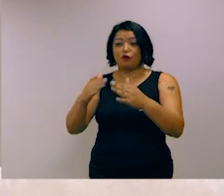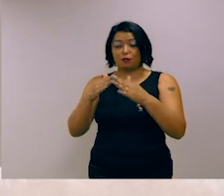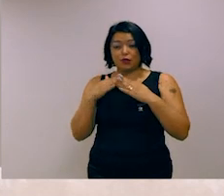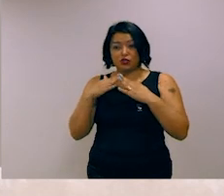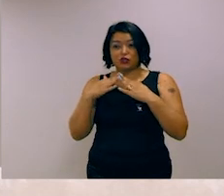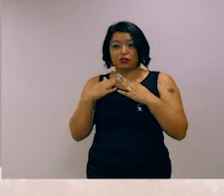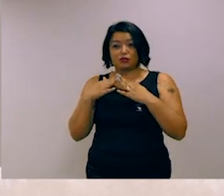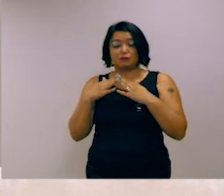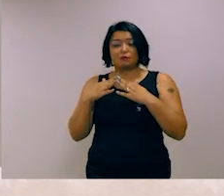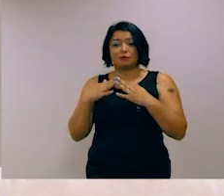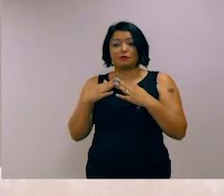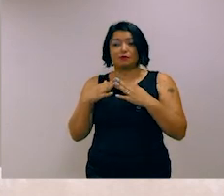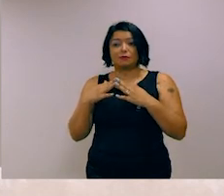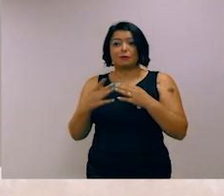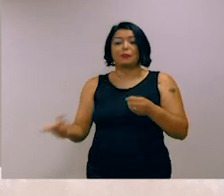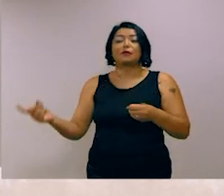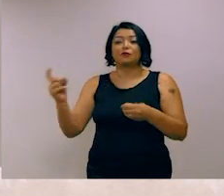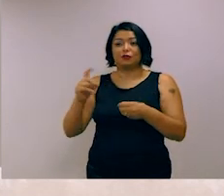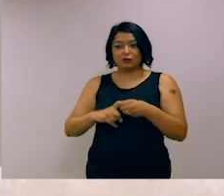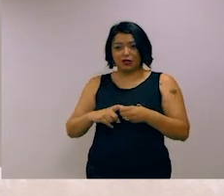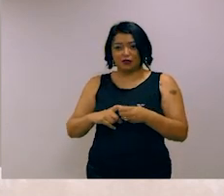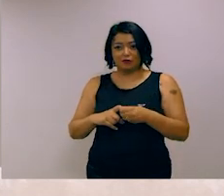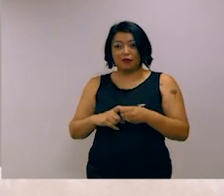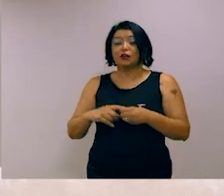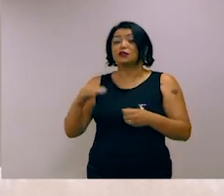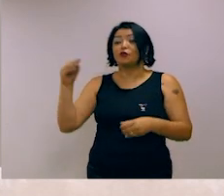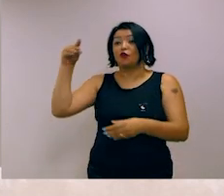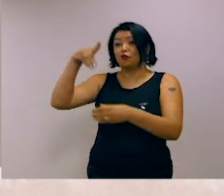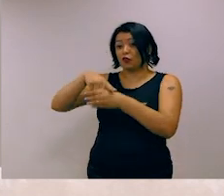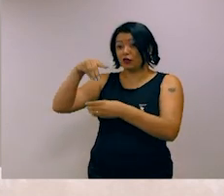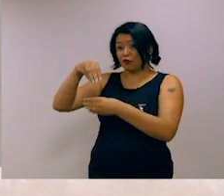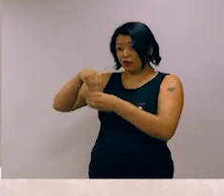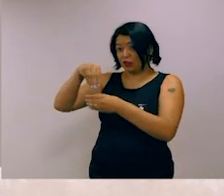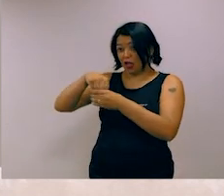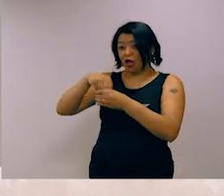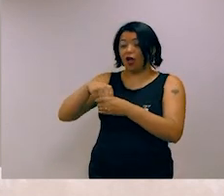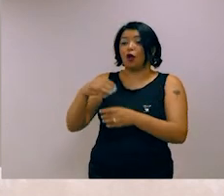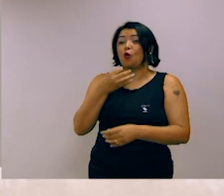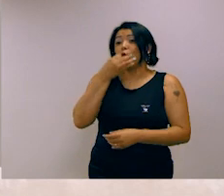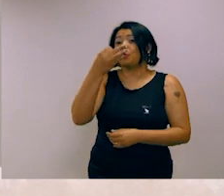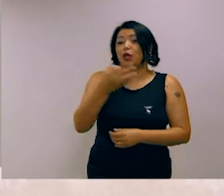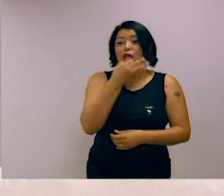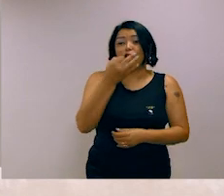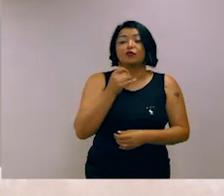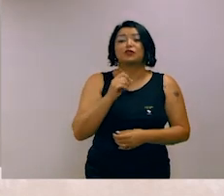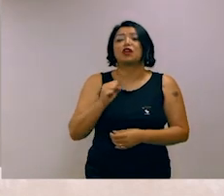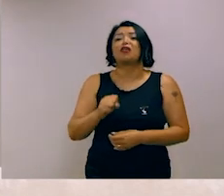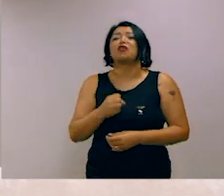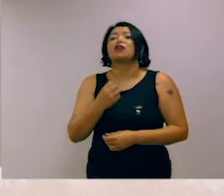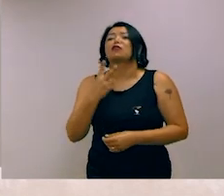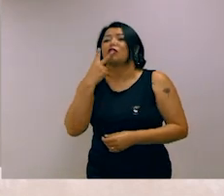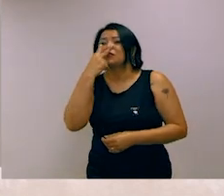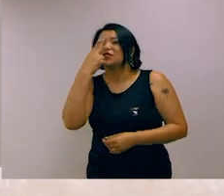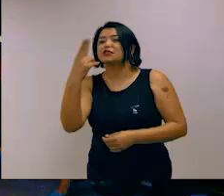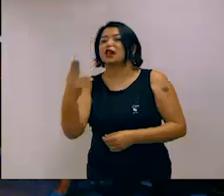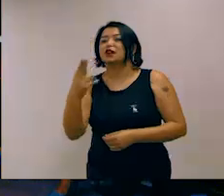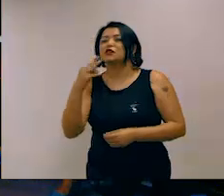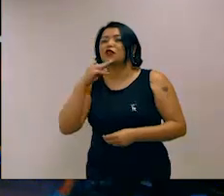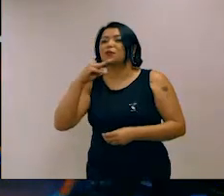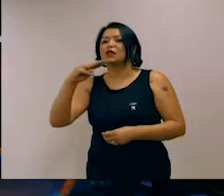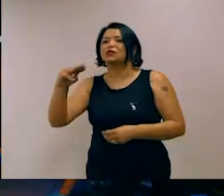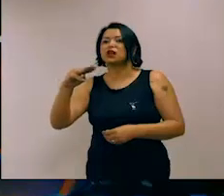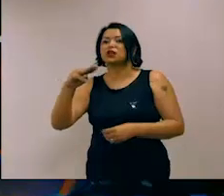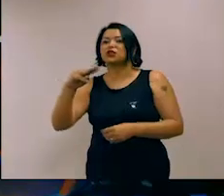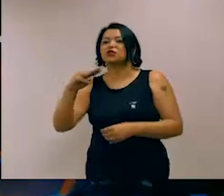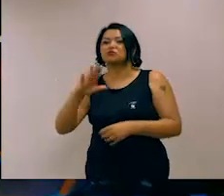Have an opinion. So who thinks the standard message worked the best? You are